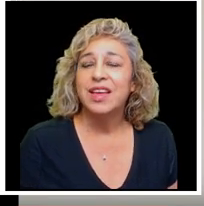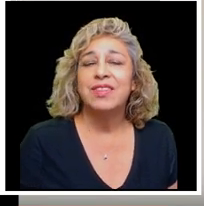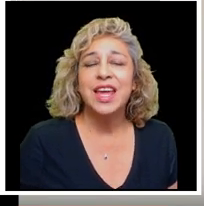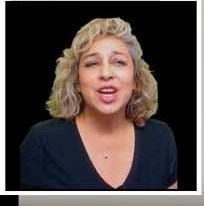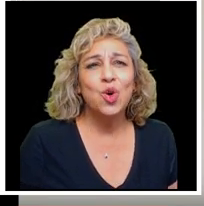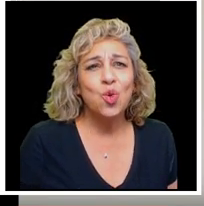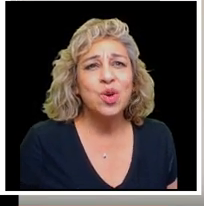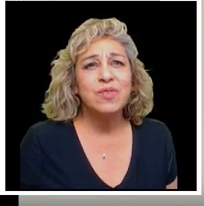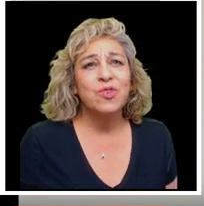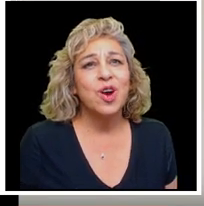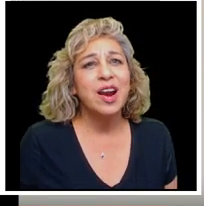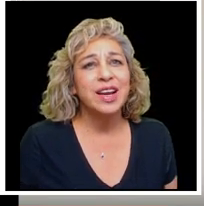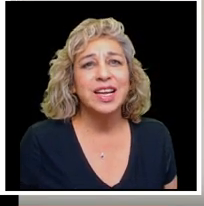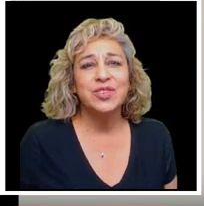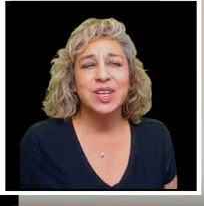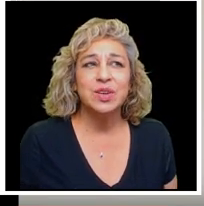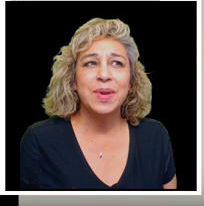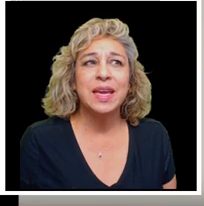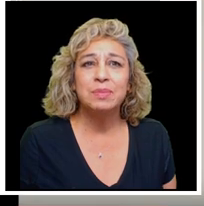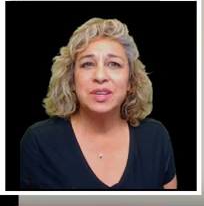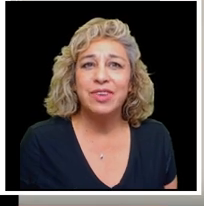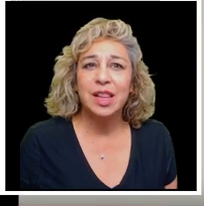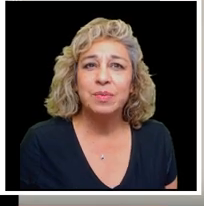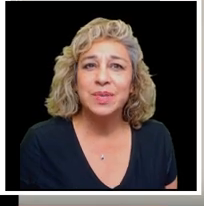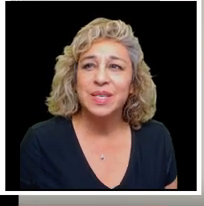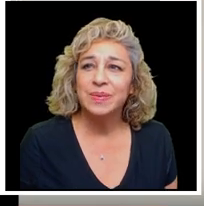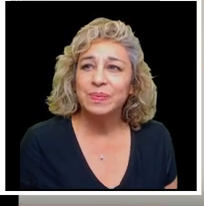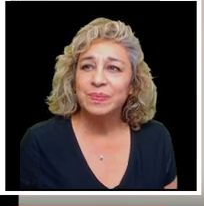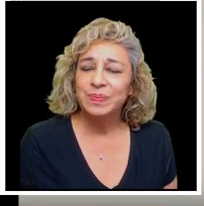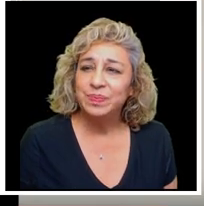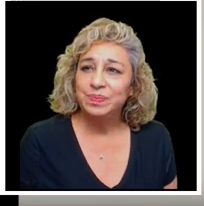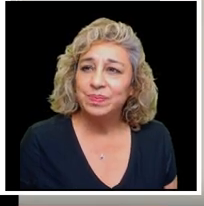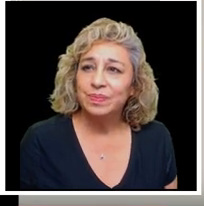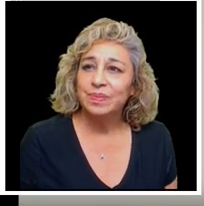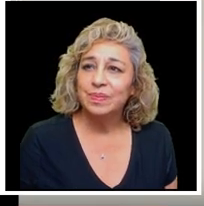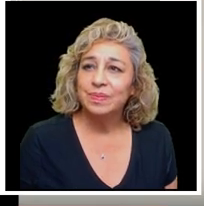in order for our country to become developed